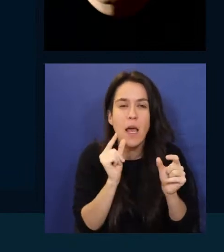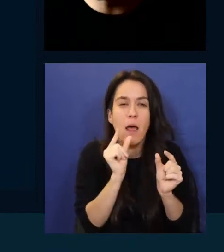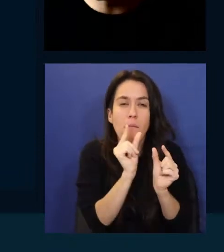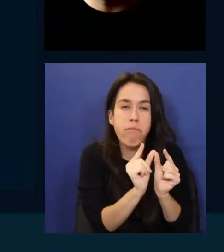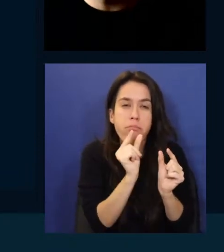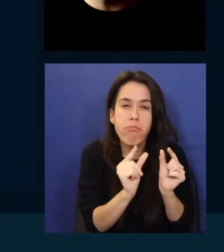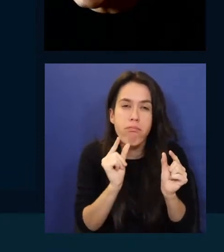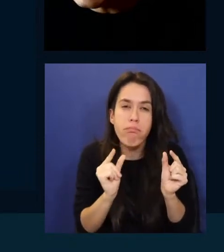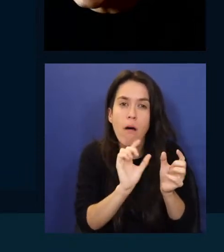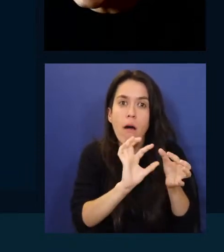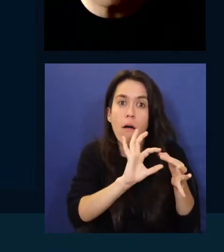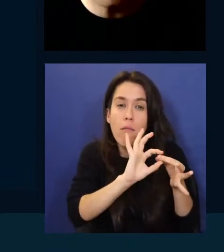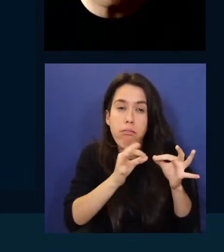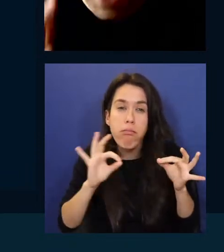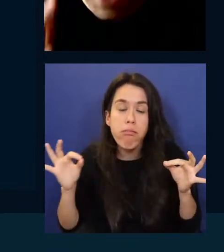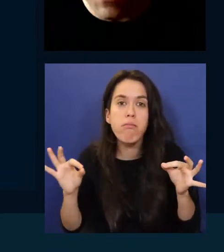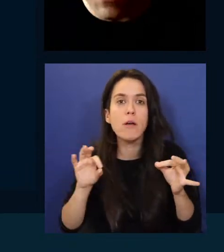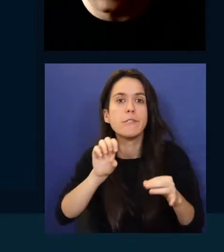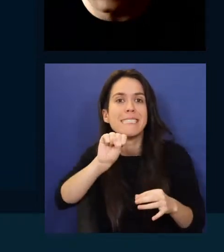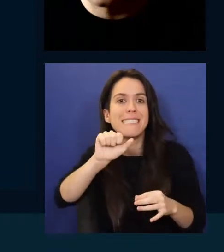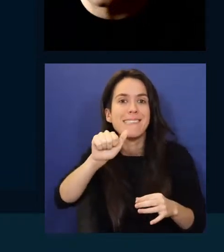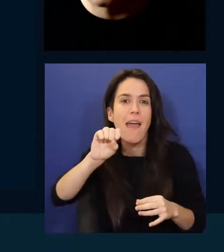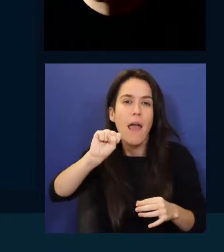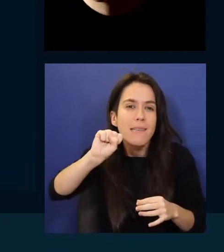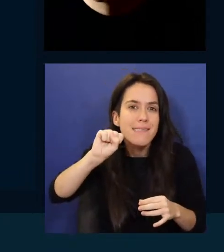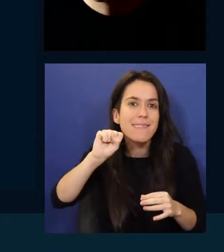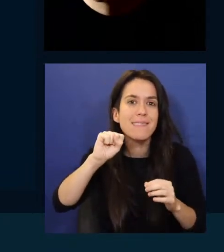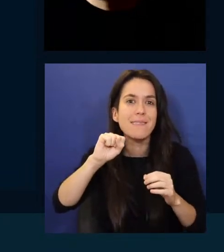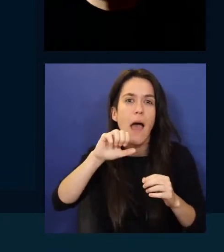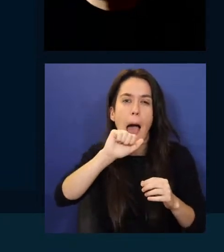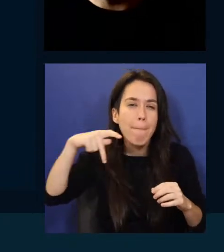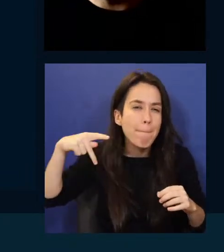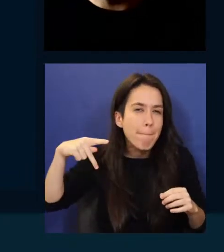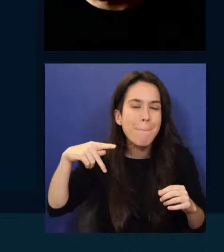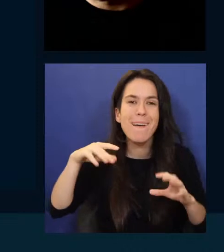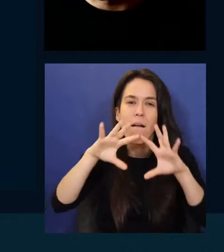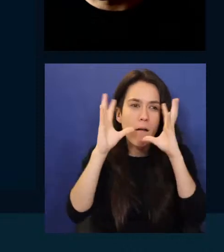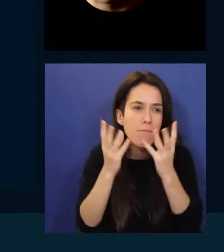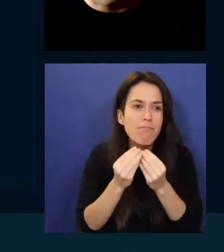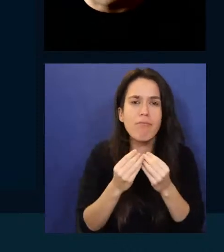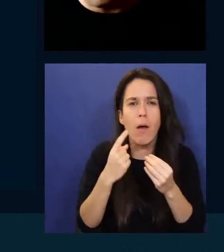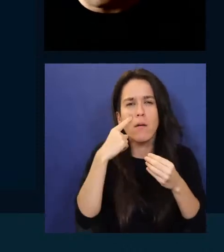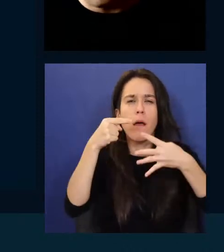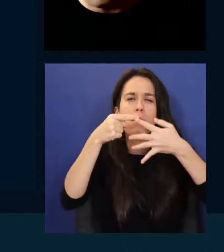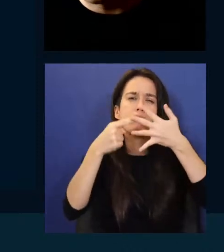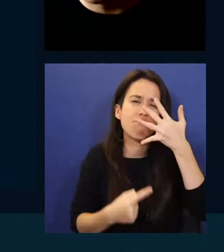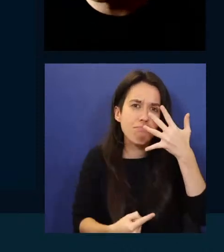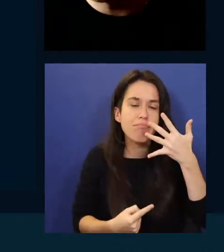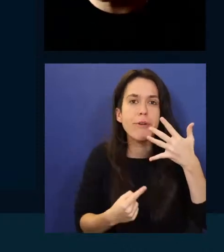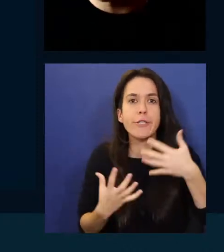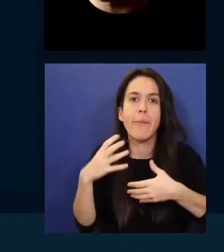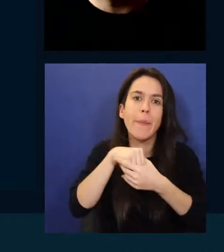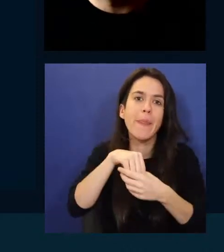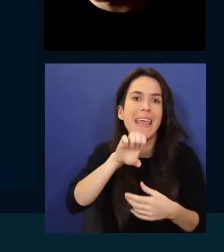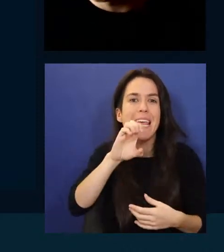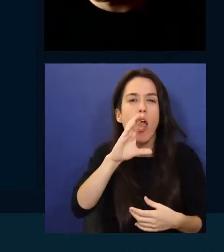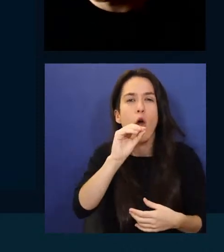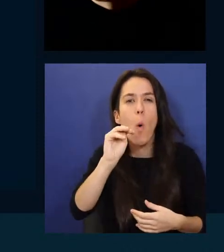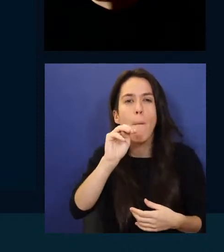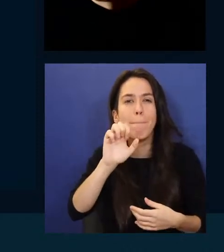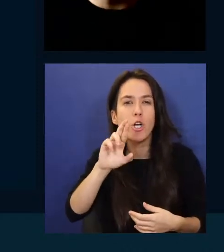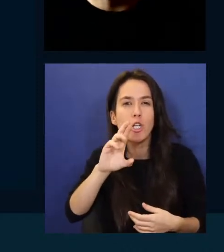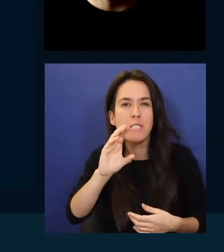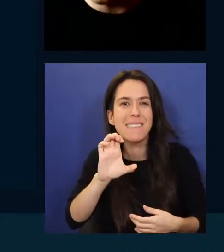legacy systems, SaaS applications. In many cases, you may want to get clickstream data out of your e-commerce website. If you have some sort of an